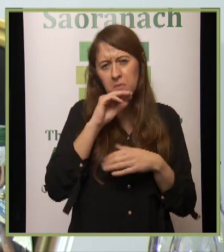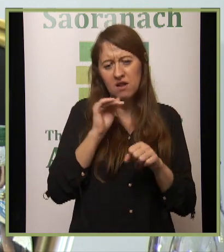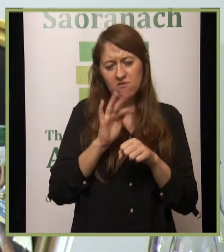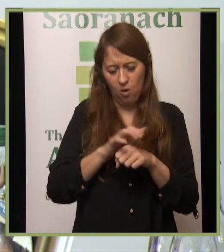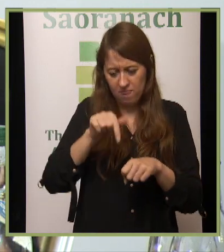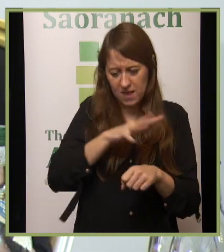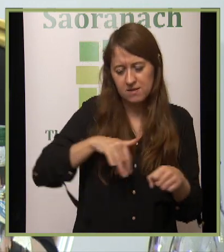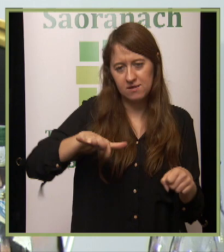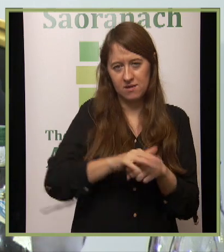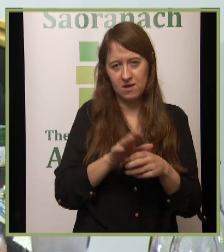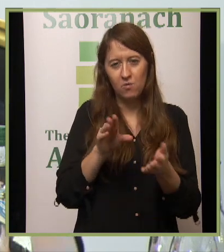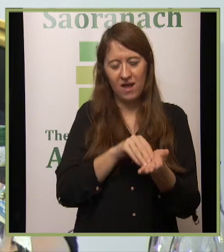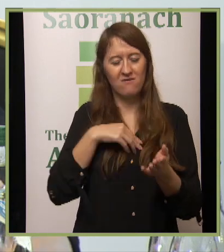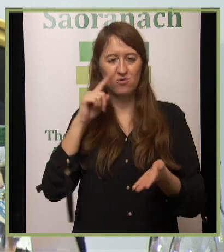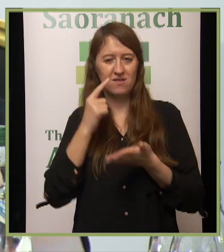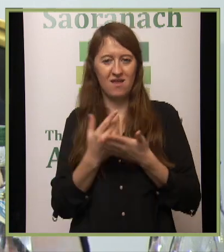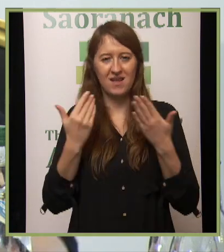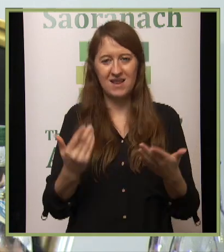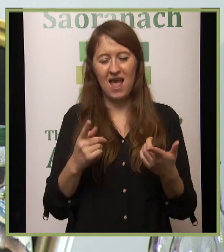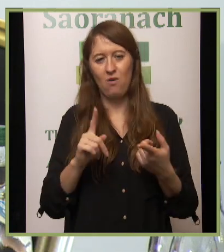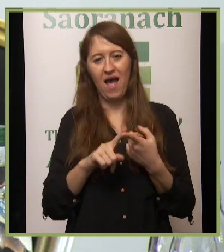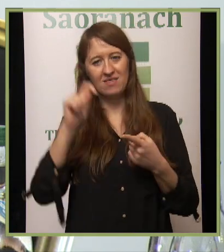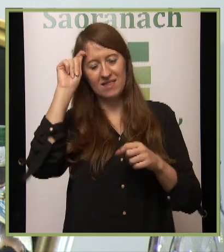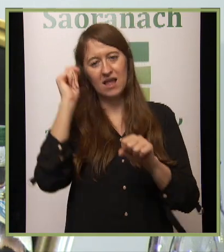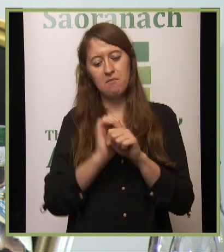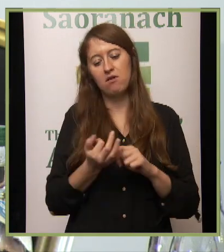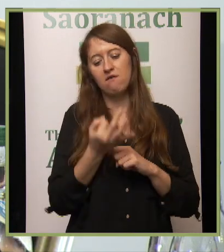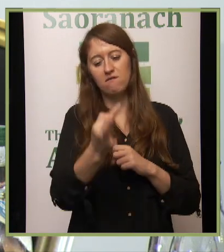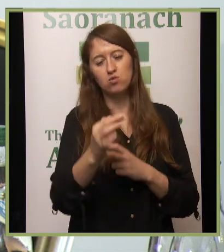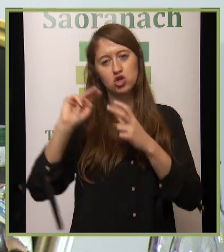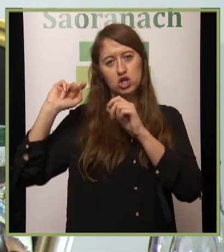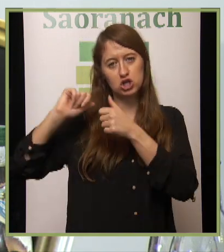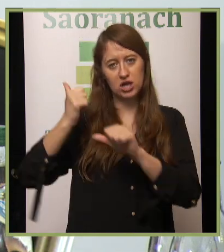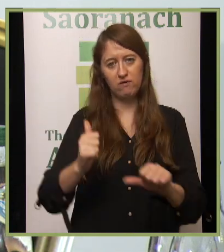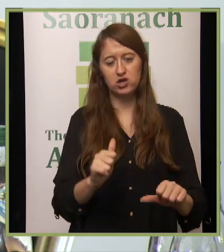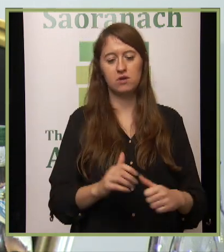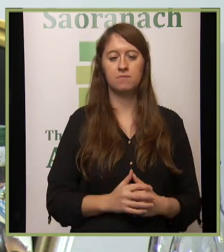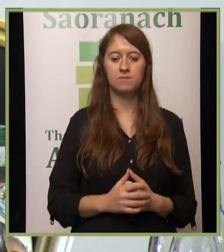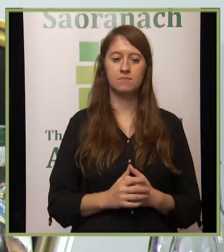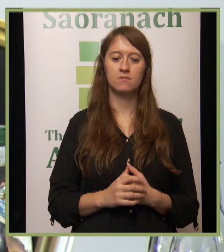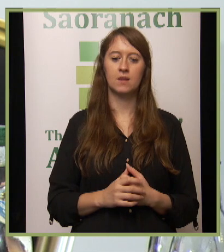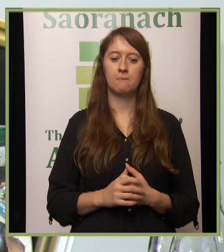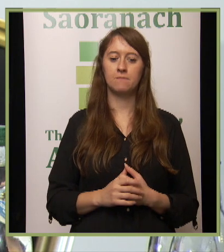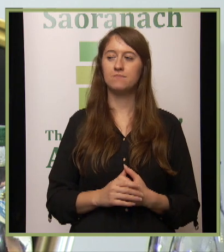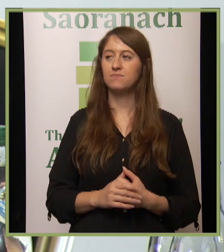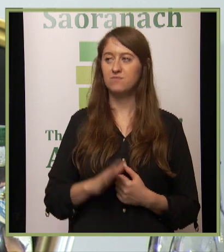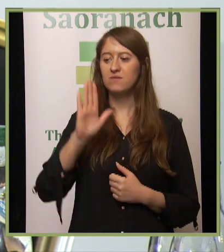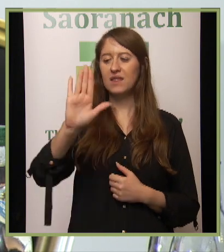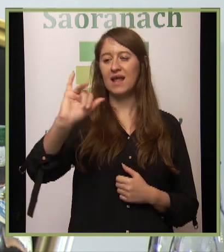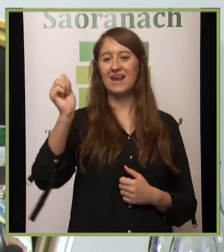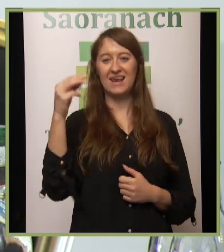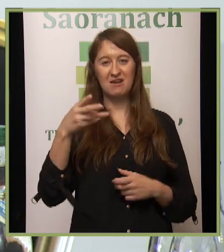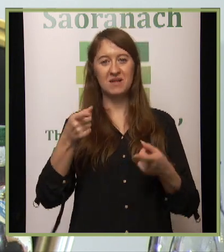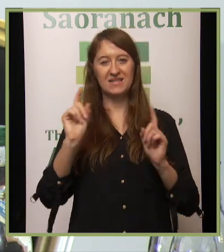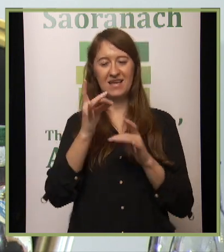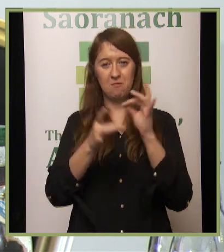the environment and for our future generations, as so many of the members have said. And Liam made a great